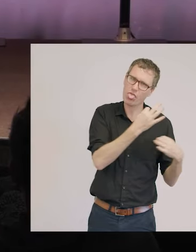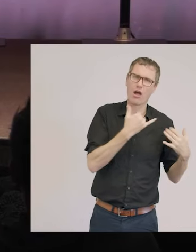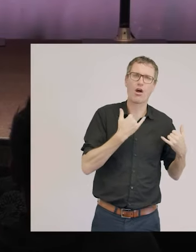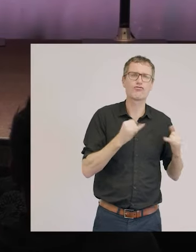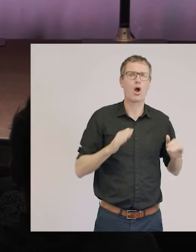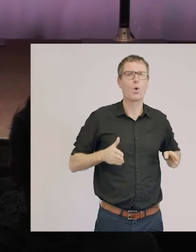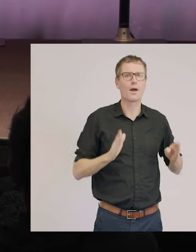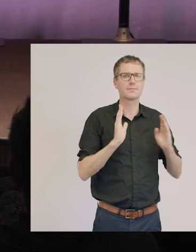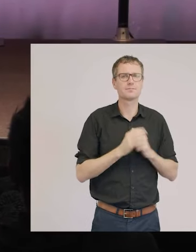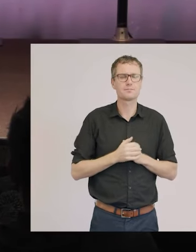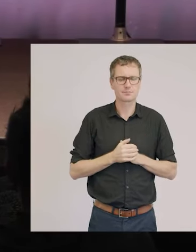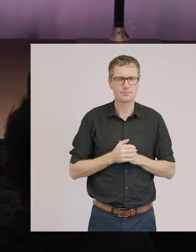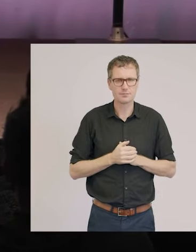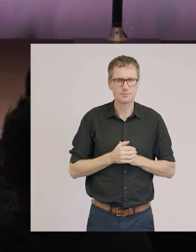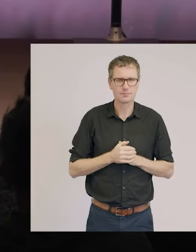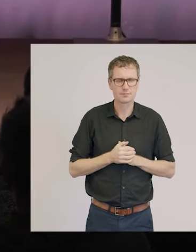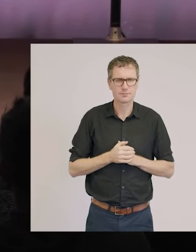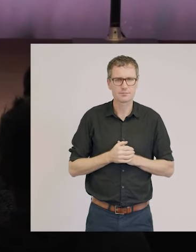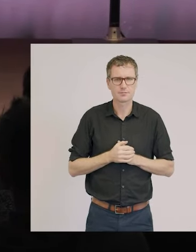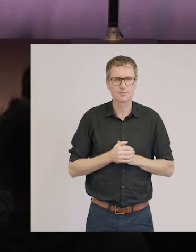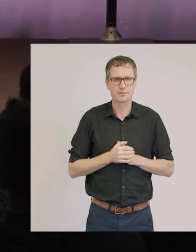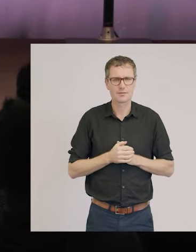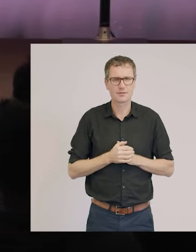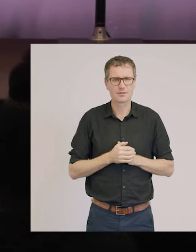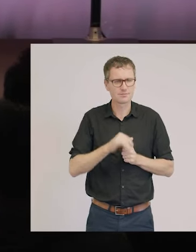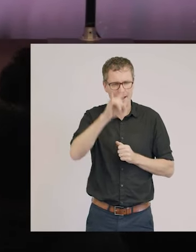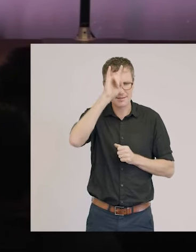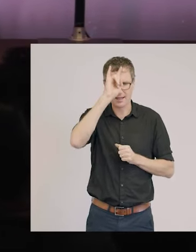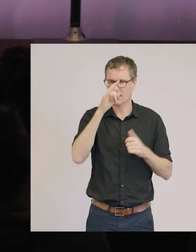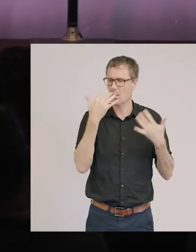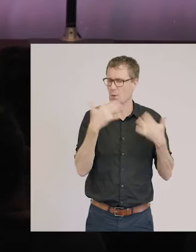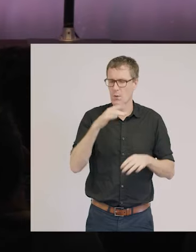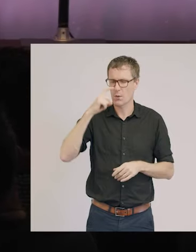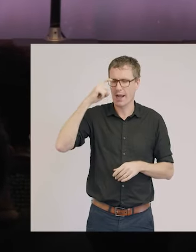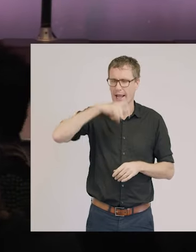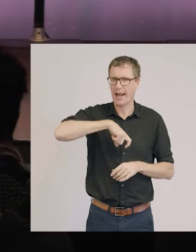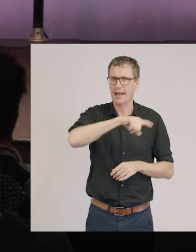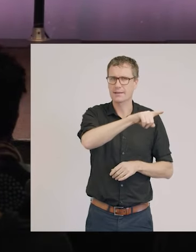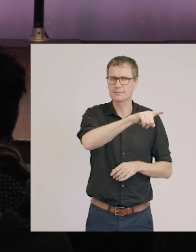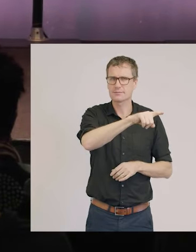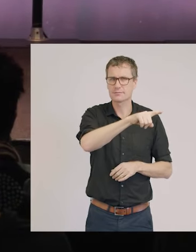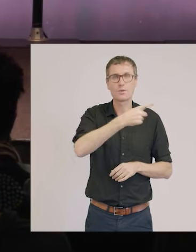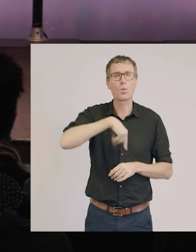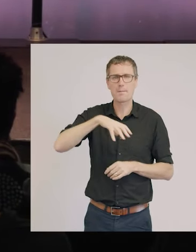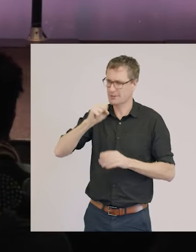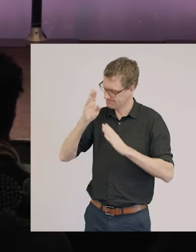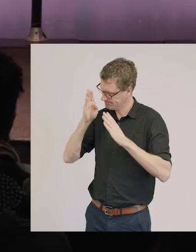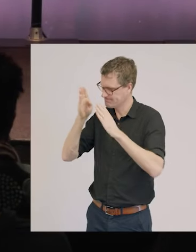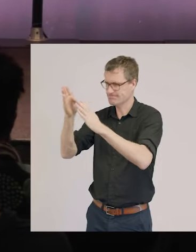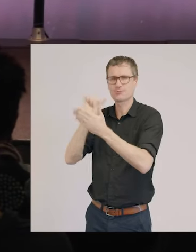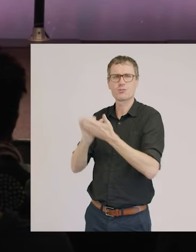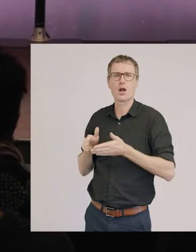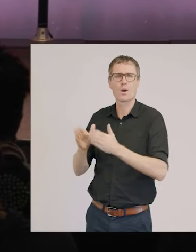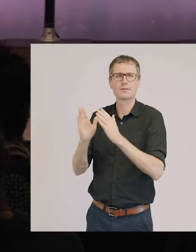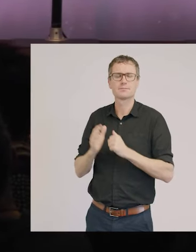want you to fall away from your faith anyway, because they will just help you go down that path. Satan is so